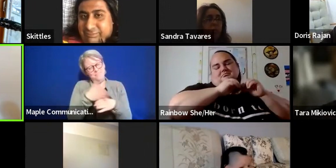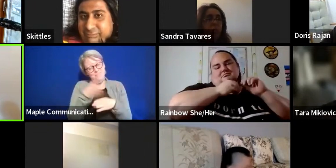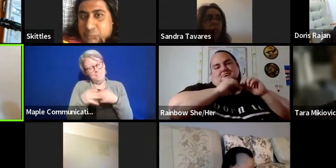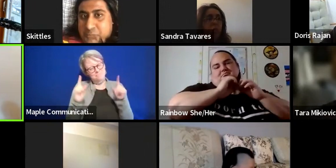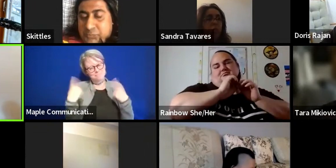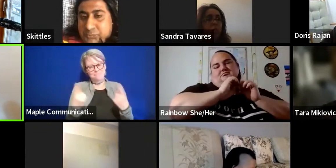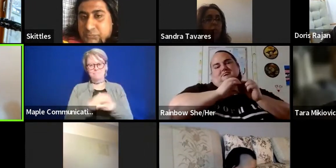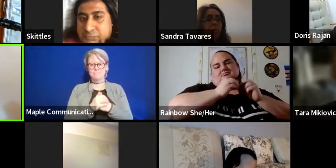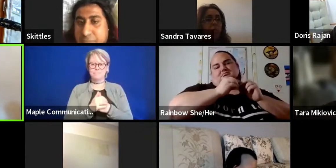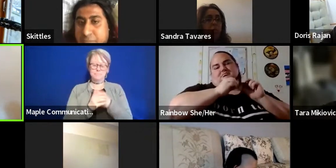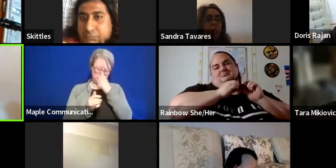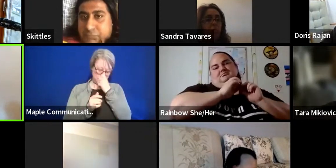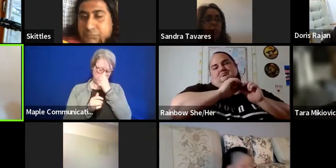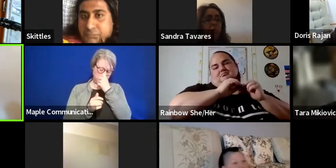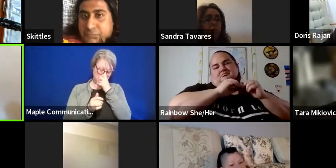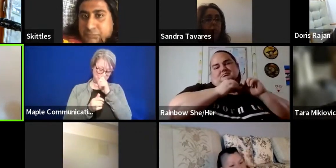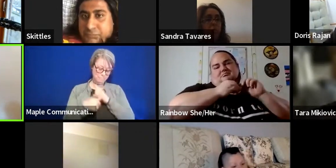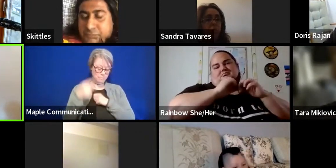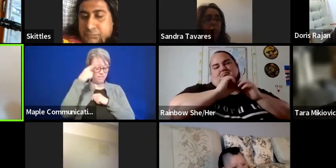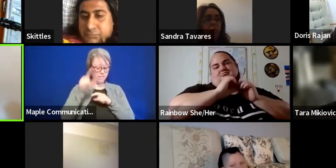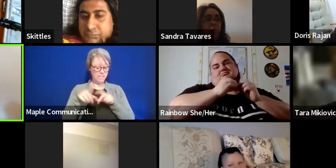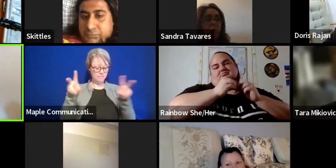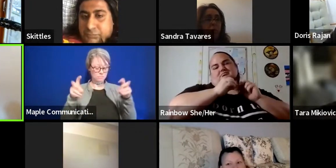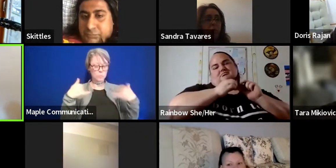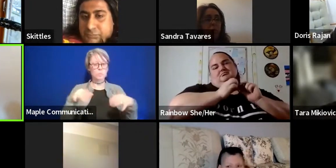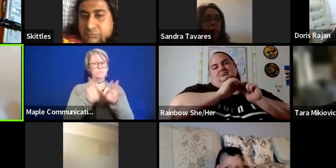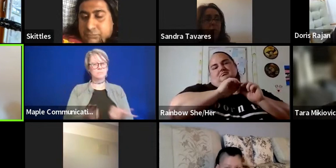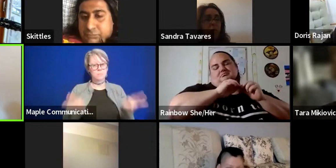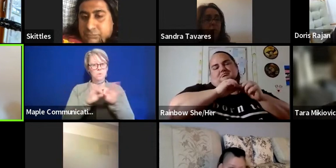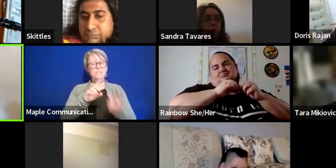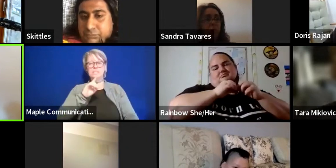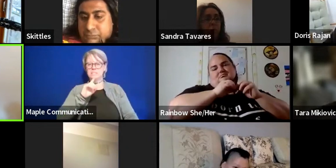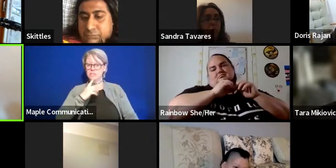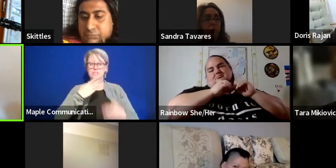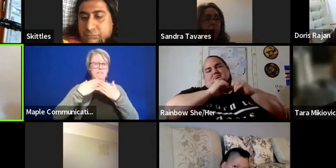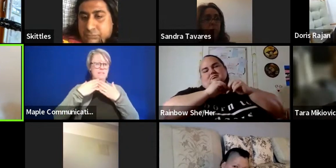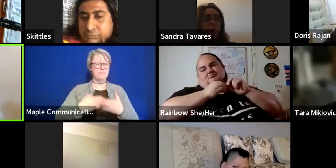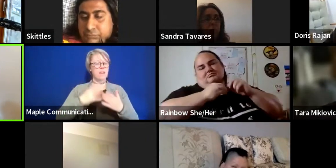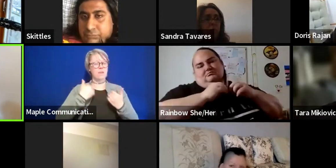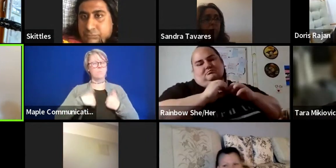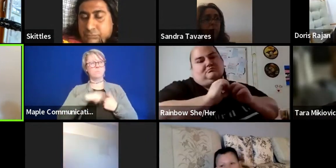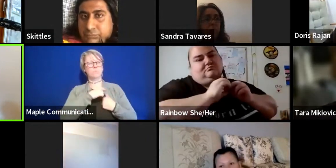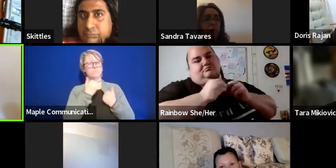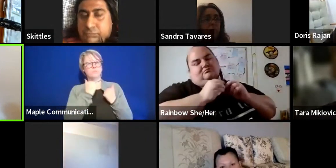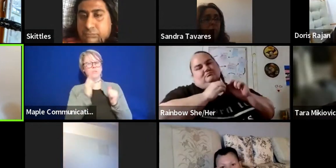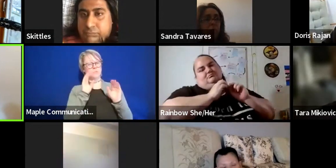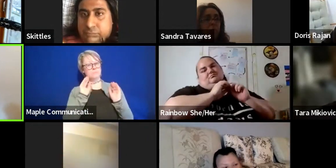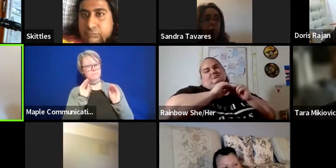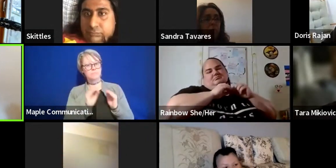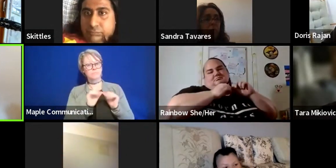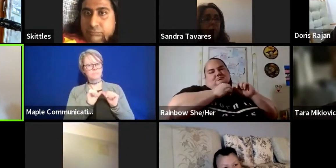I think that these topics are really serious and heavy, and I try to give them the due weight that they're owed,